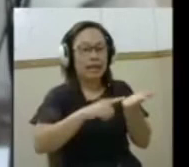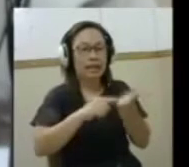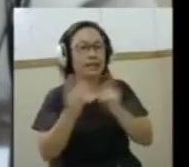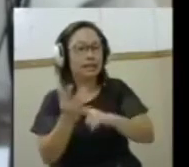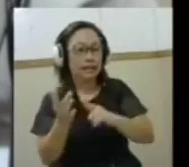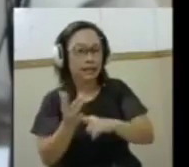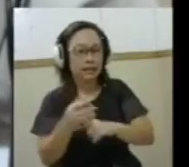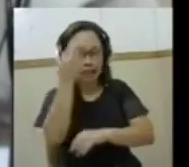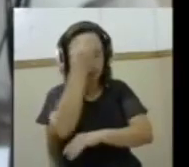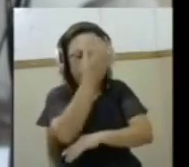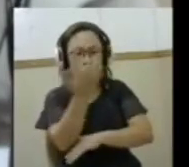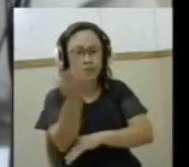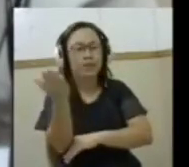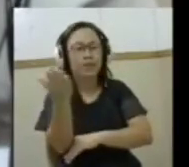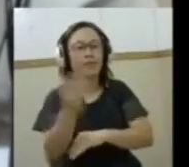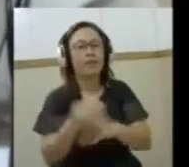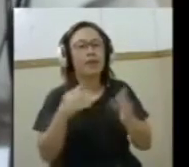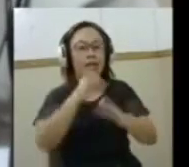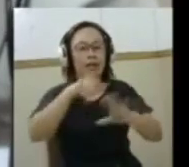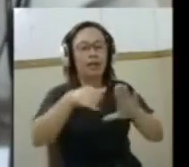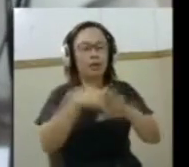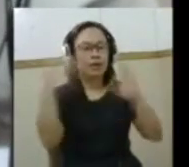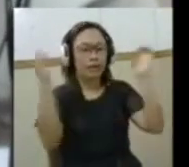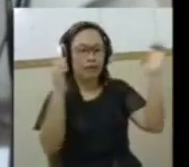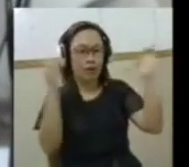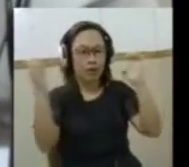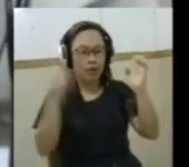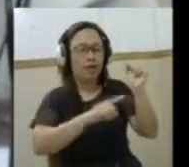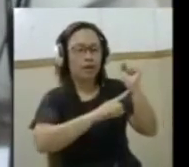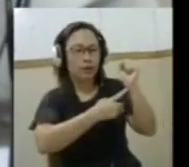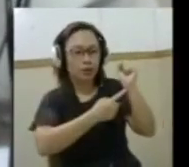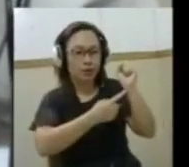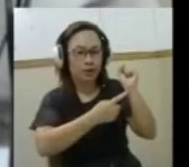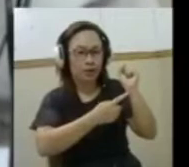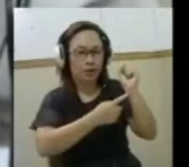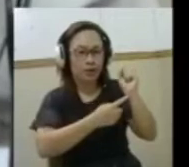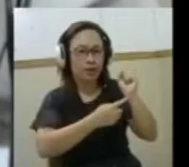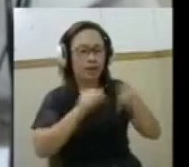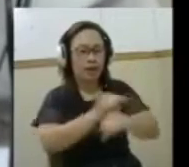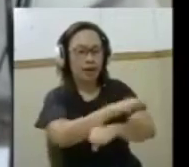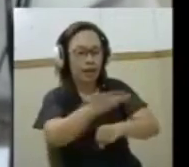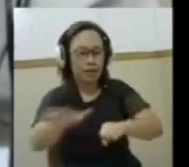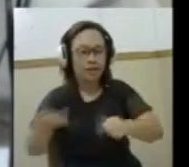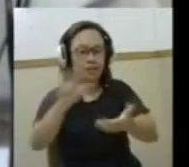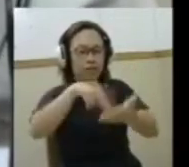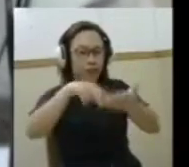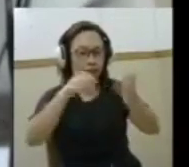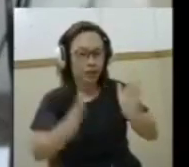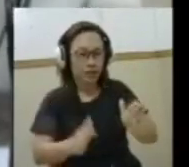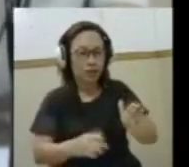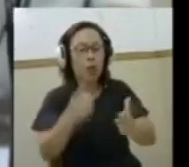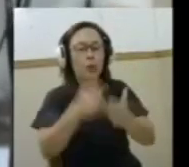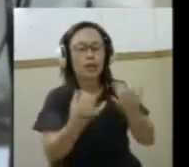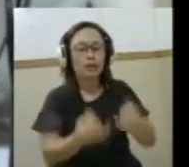published information. It also evaluates the sources and advises the reader on the most